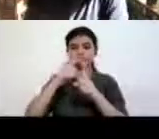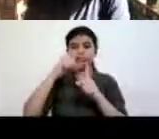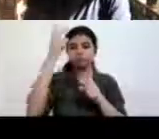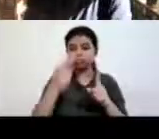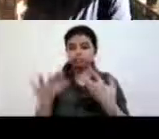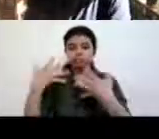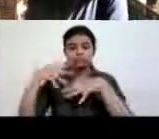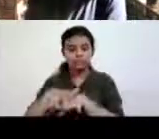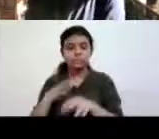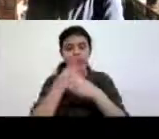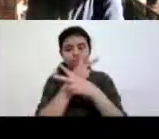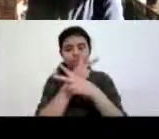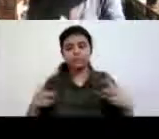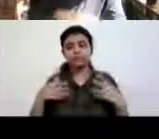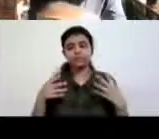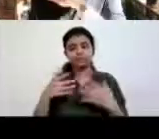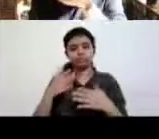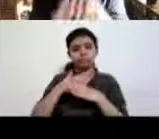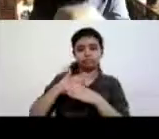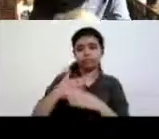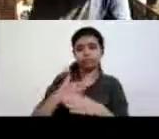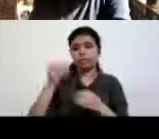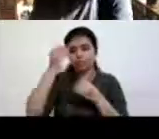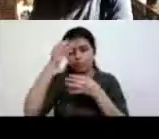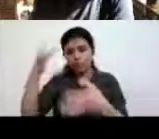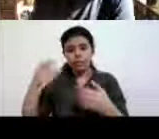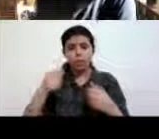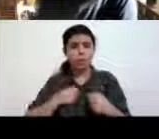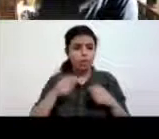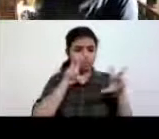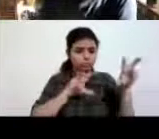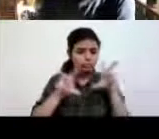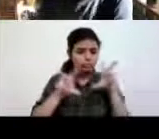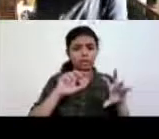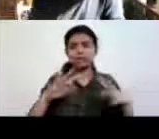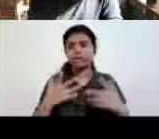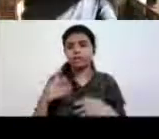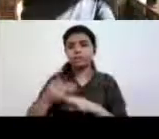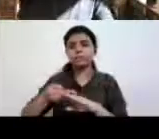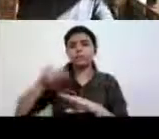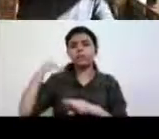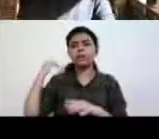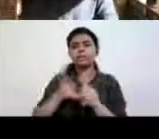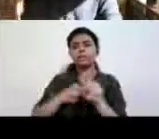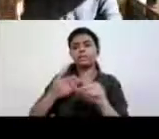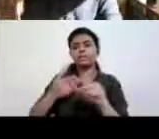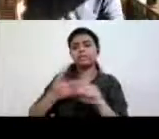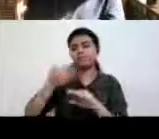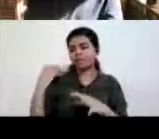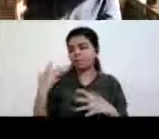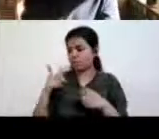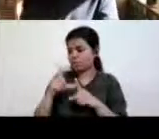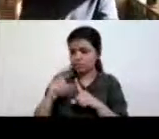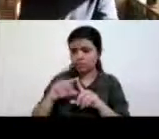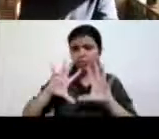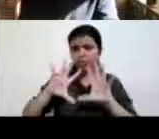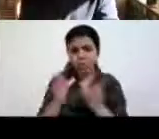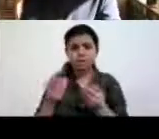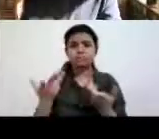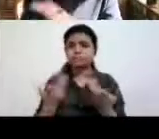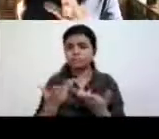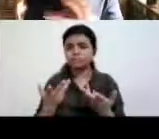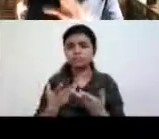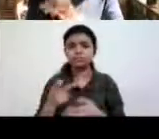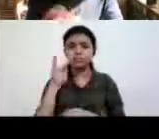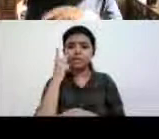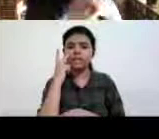inclusion, and like my observations I was doing in the last years, then I do see that